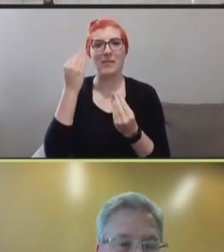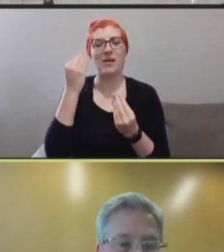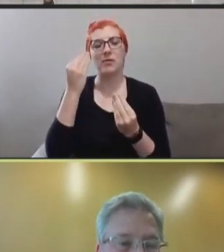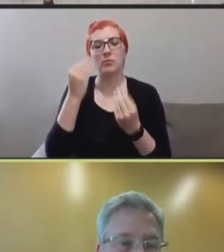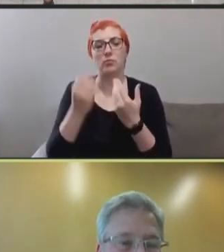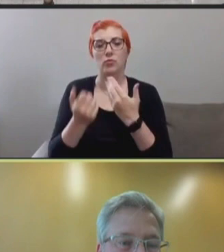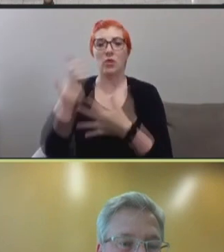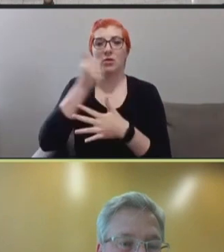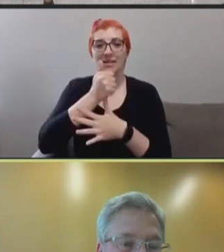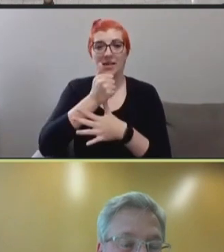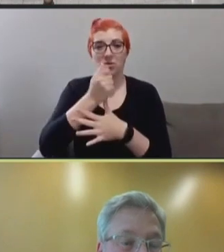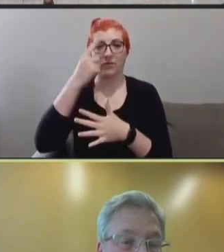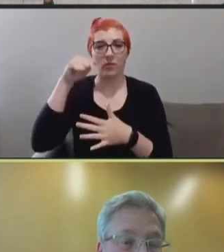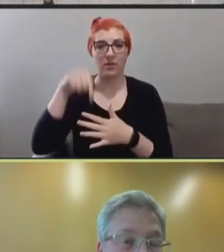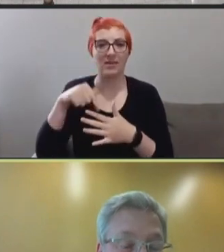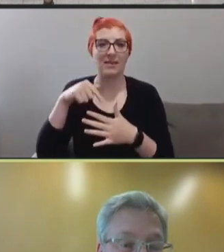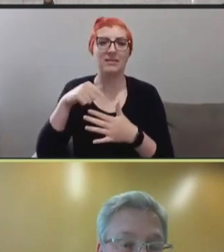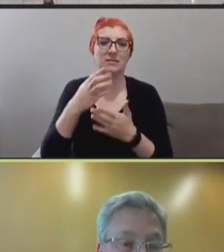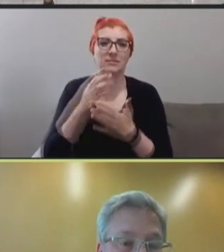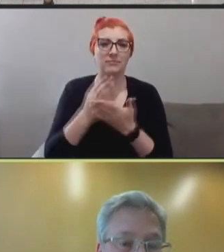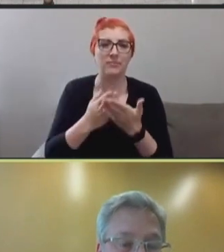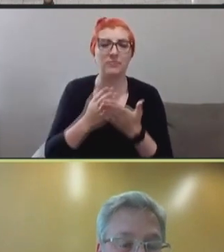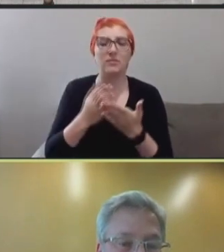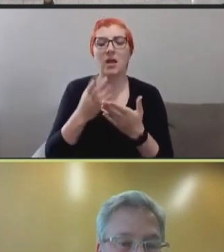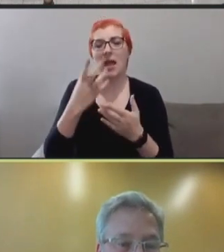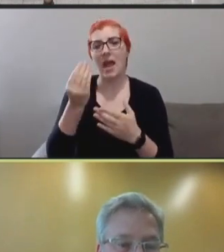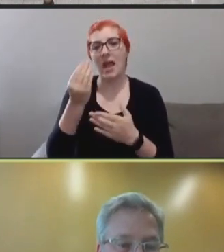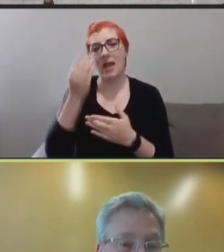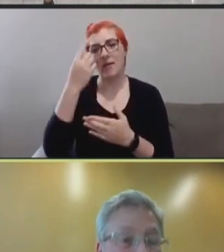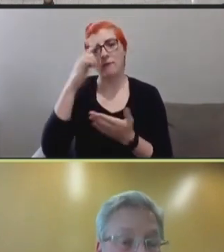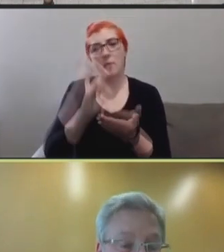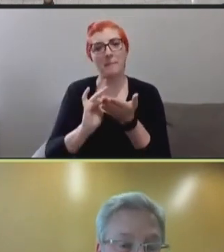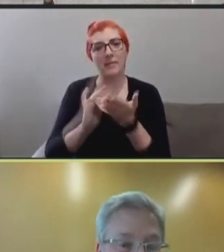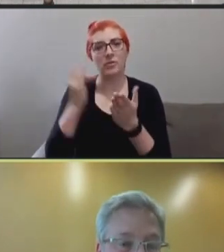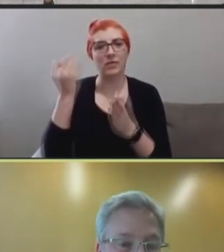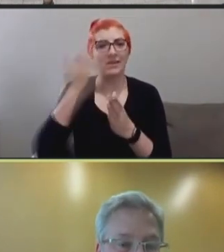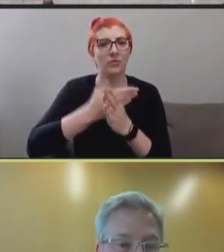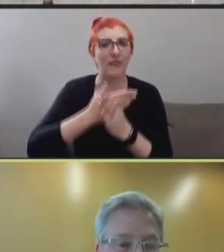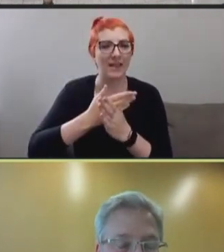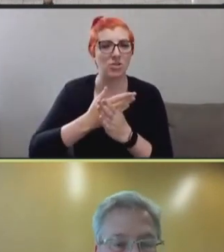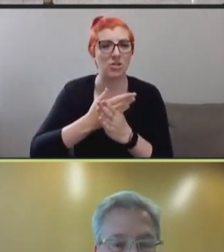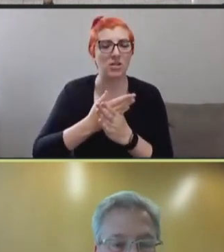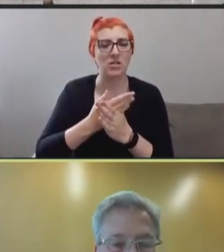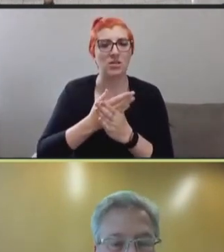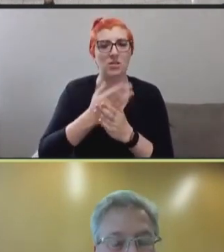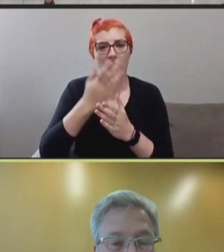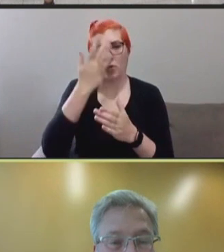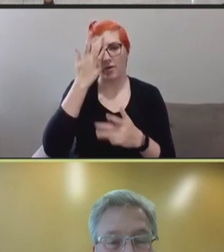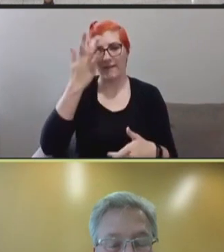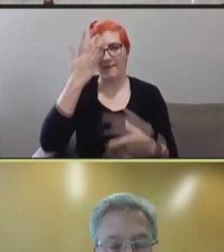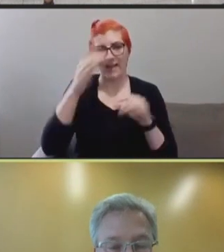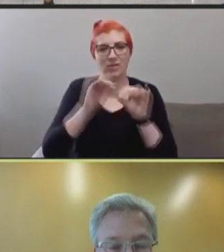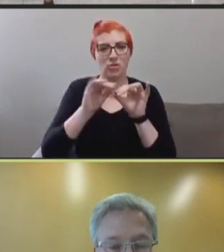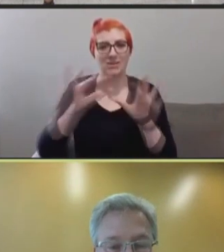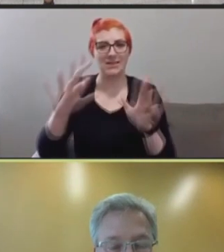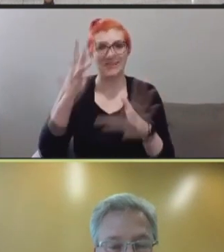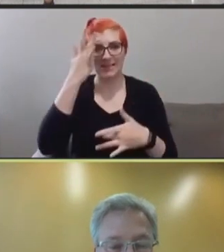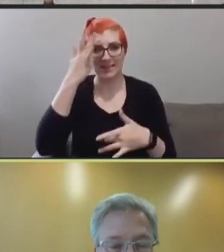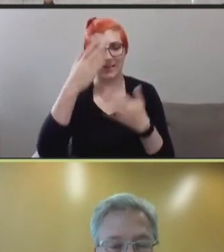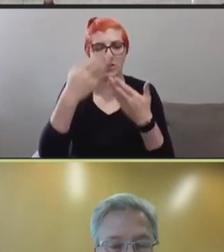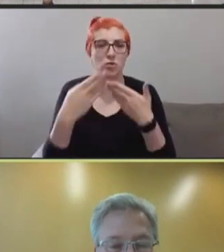in this space and for medical interventions in infectious diseases overall. Thank you.